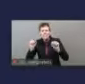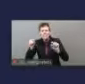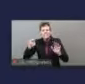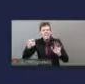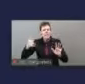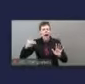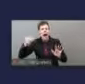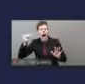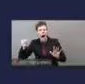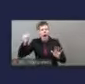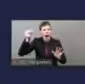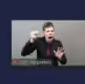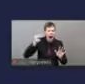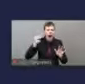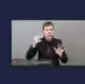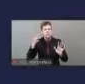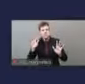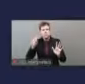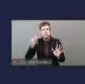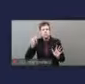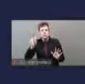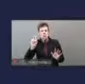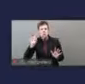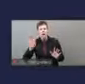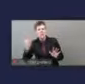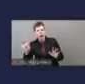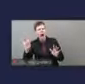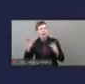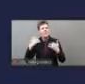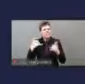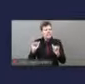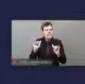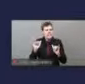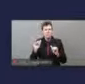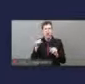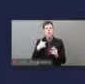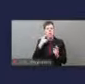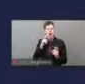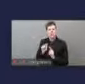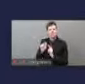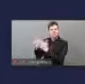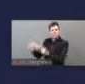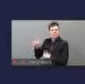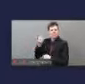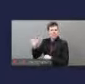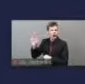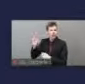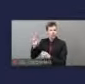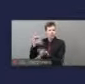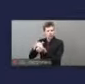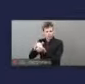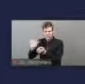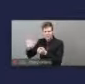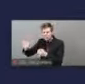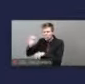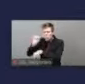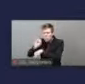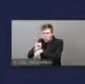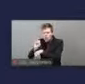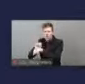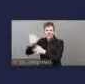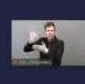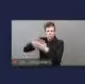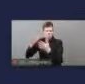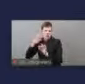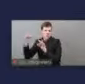cases. Dr. Grace, I think, has done he's amazing. We're the team working on public